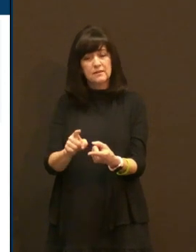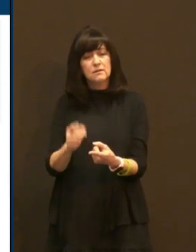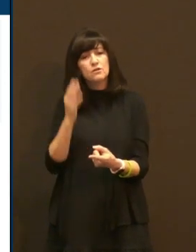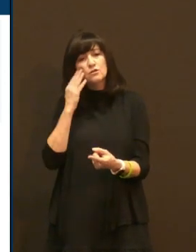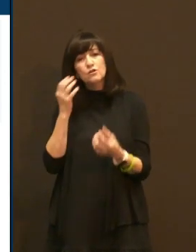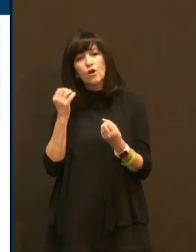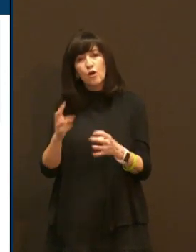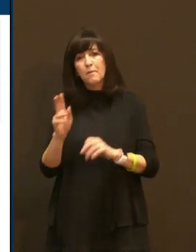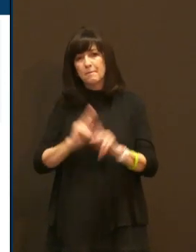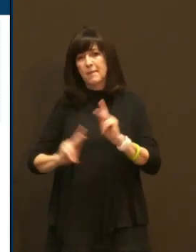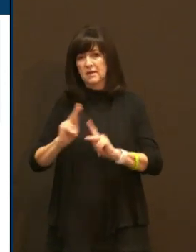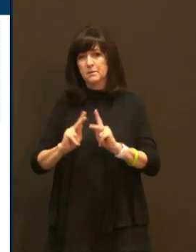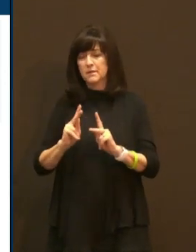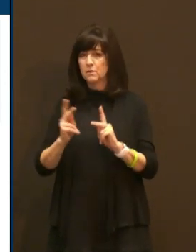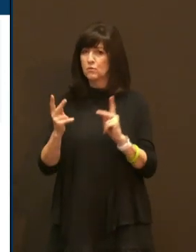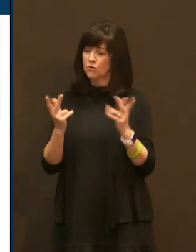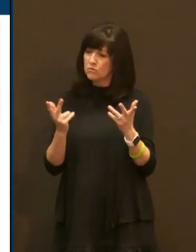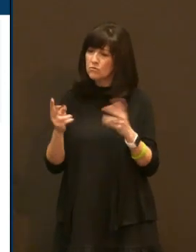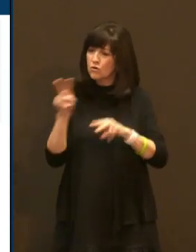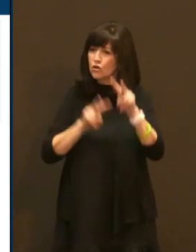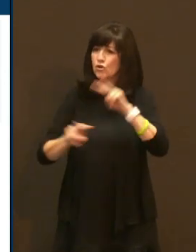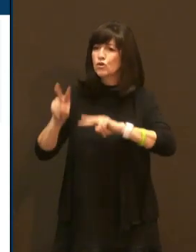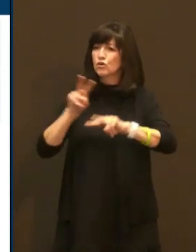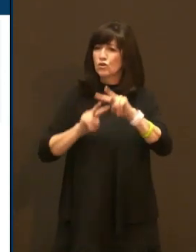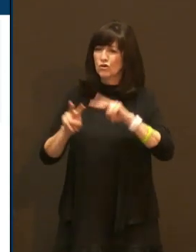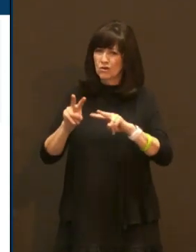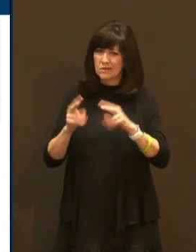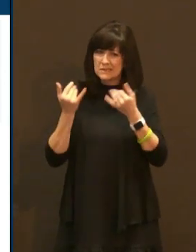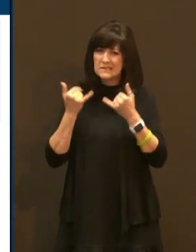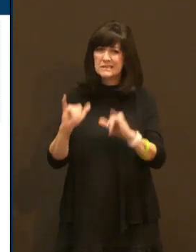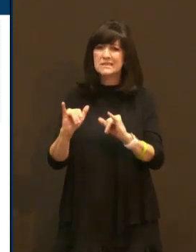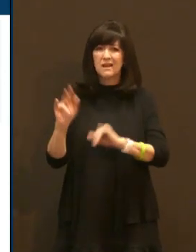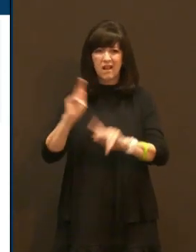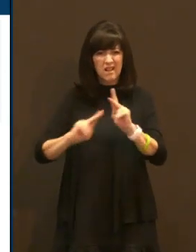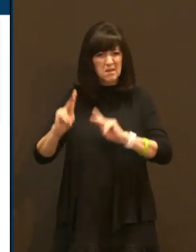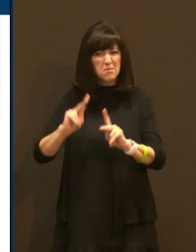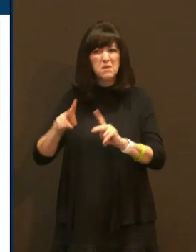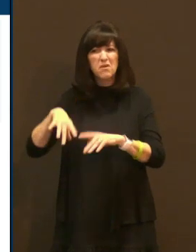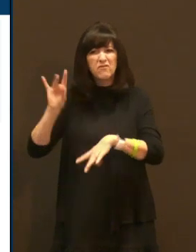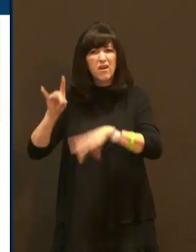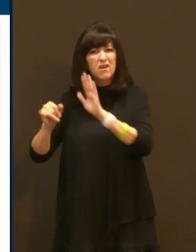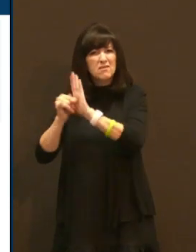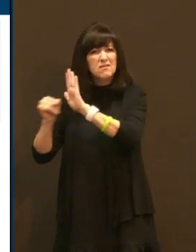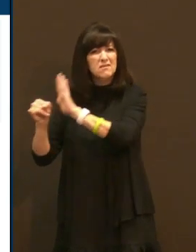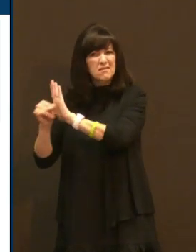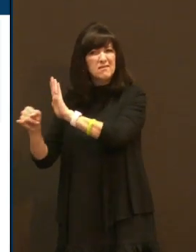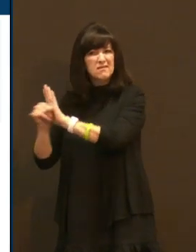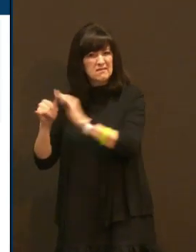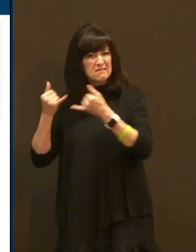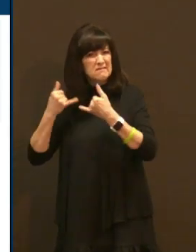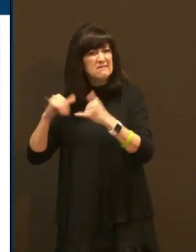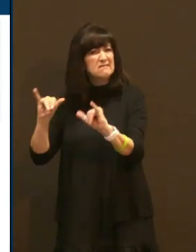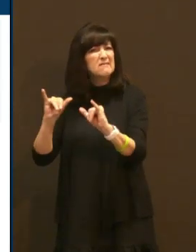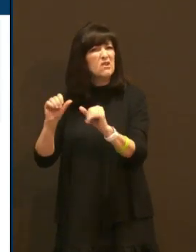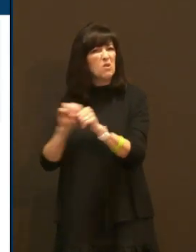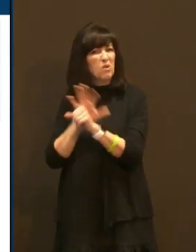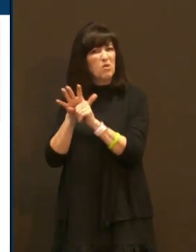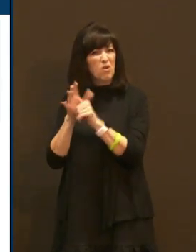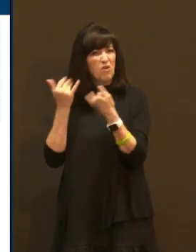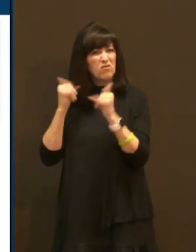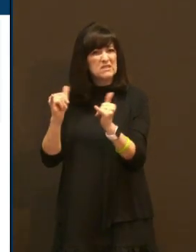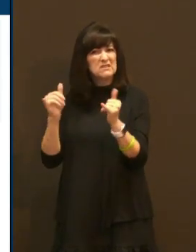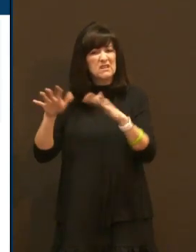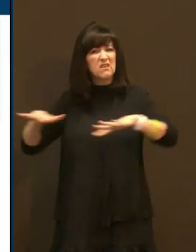have, including myself, and we can think about that as we move